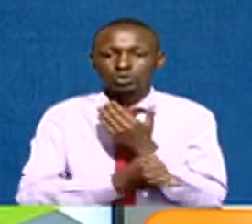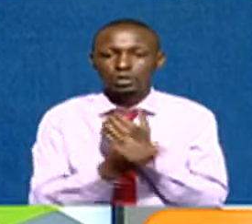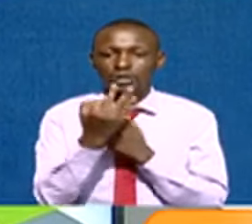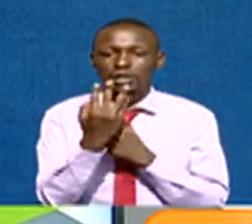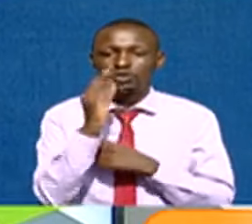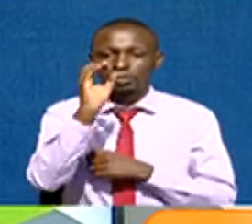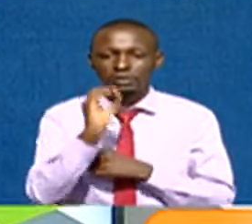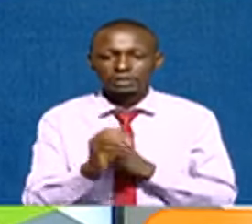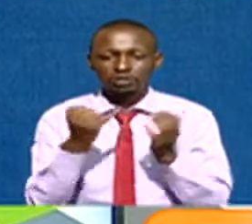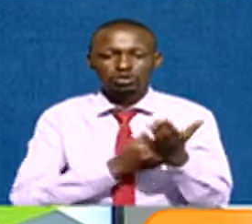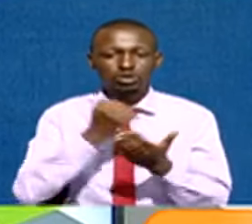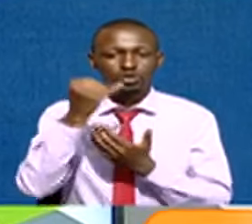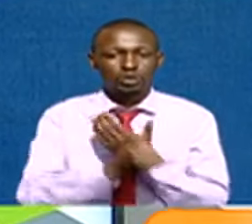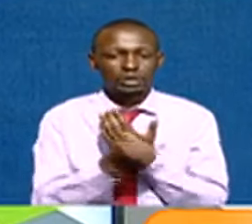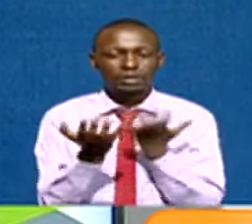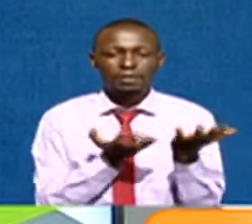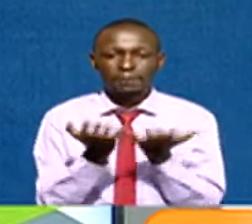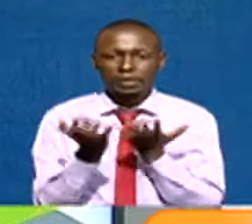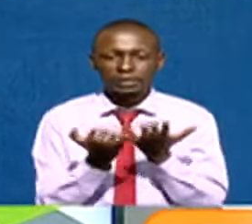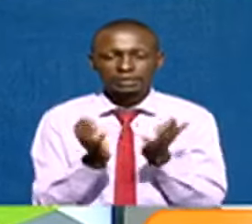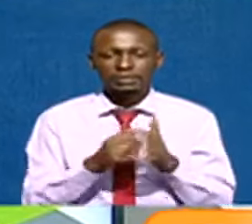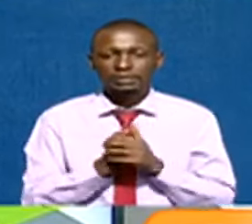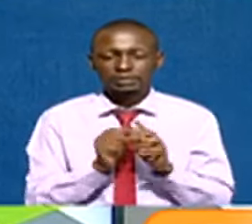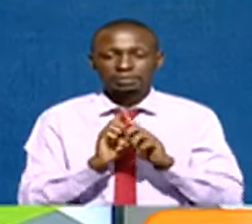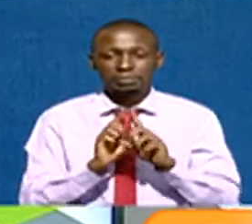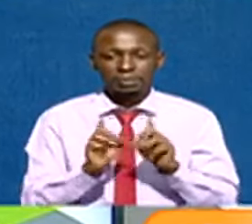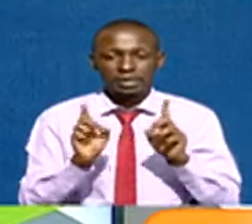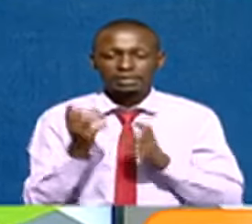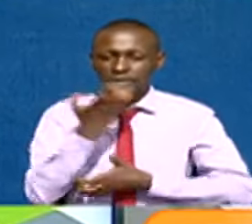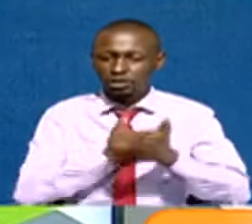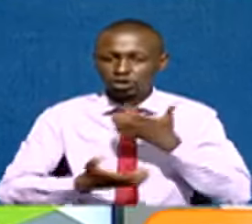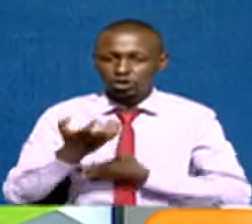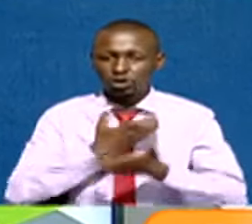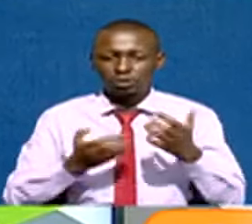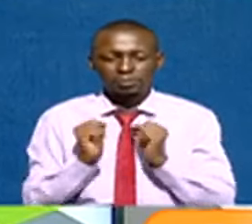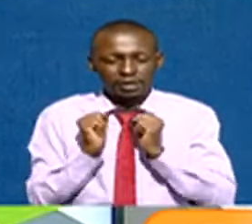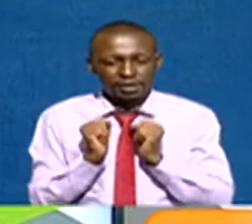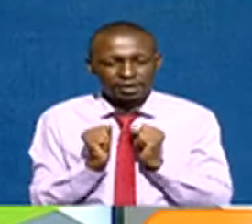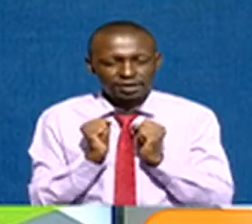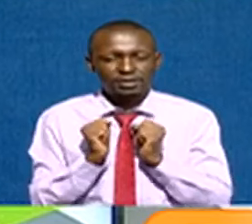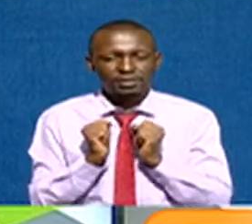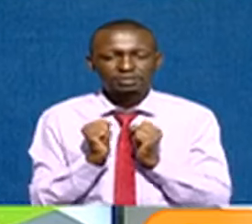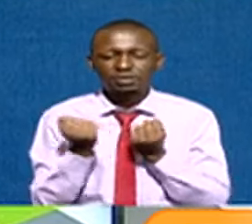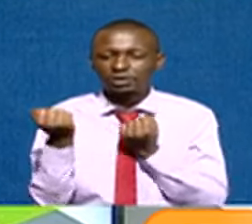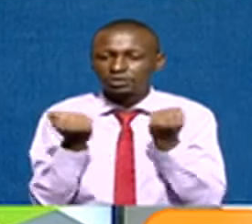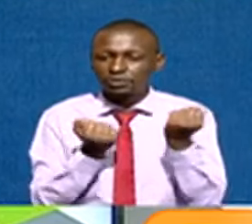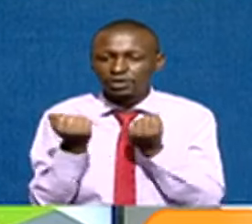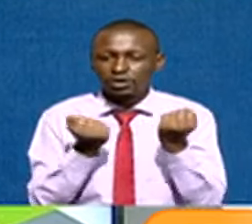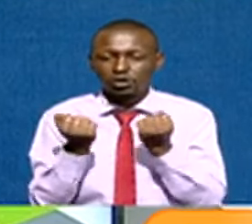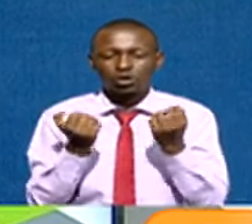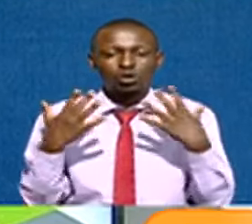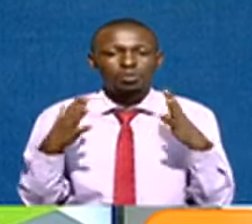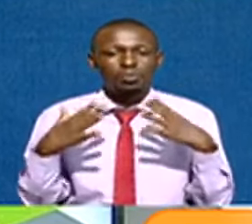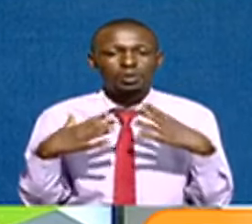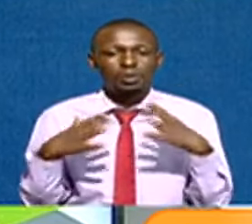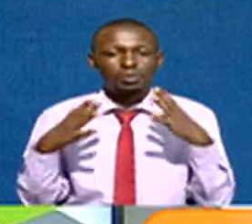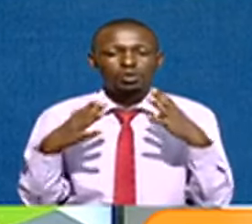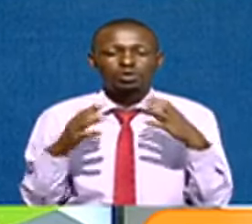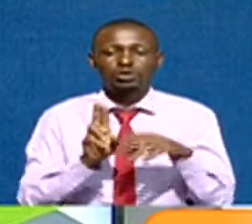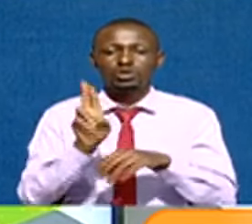34% of the insurance business. However, owing to tough economic times, a significant number of motor vehicle owners are operating under